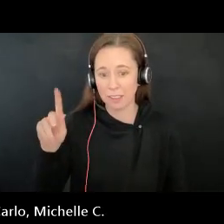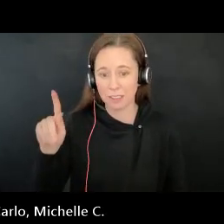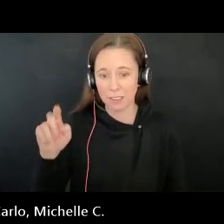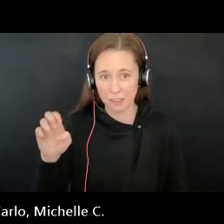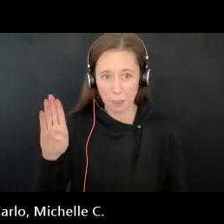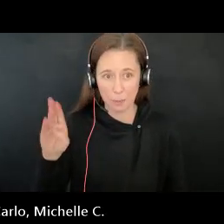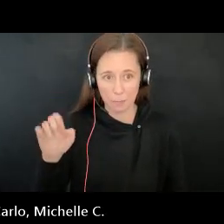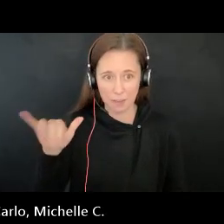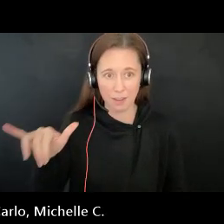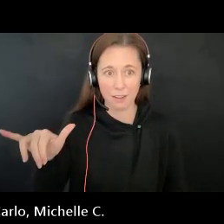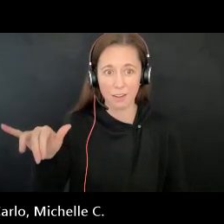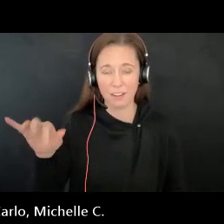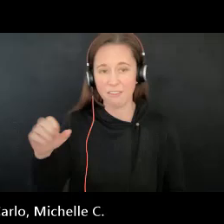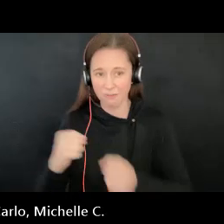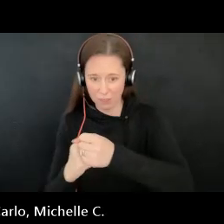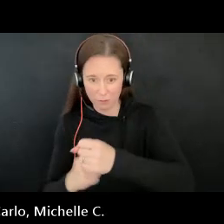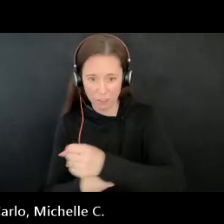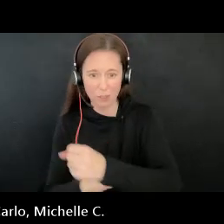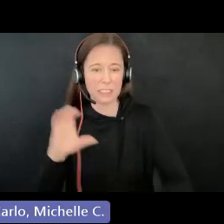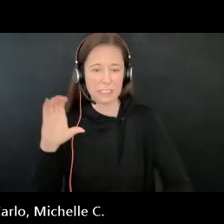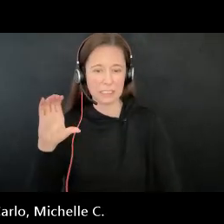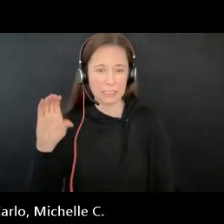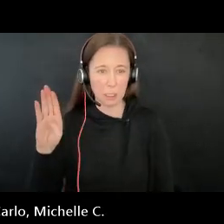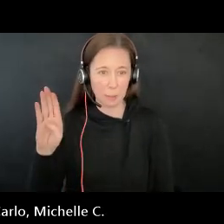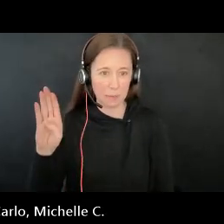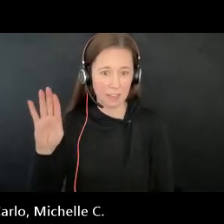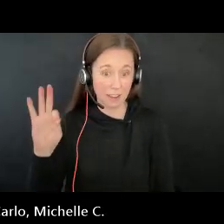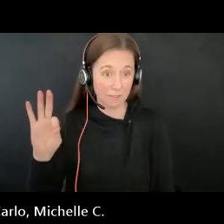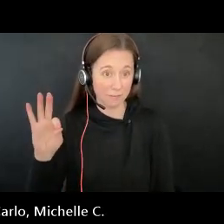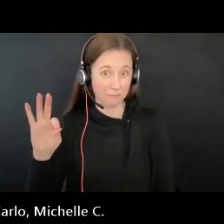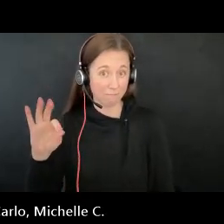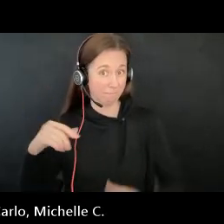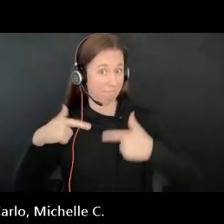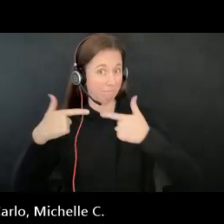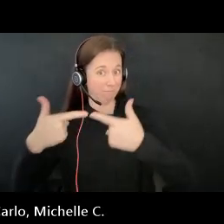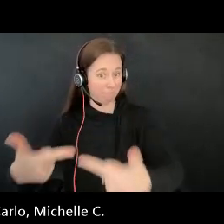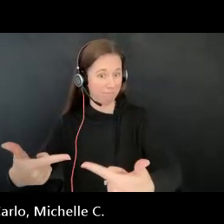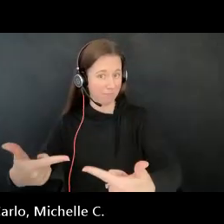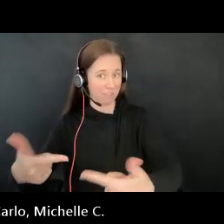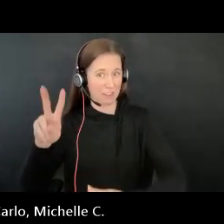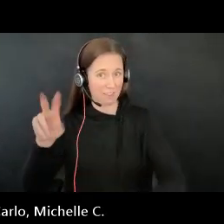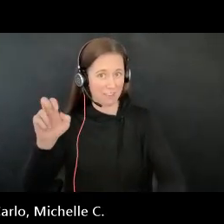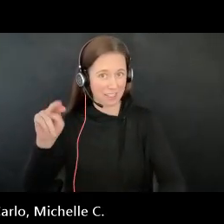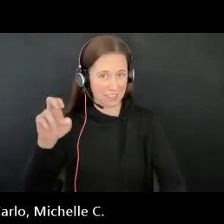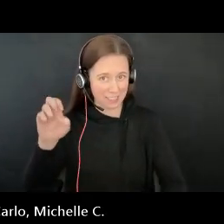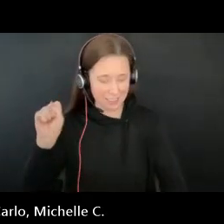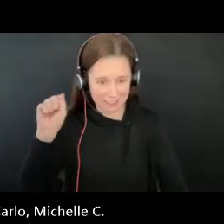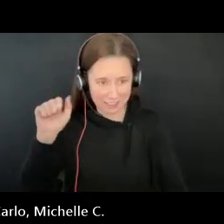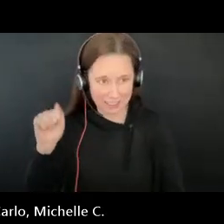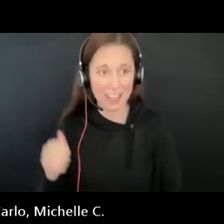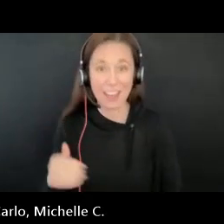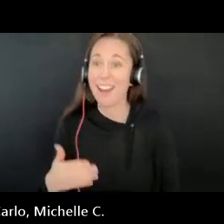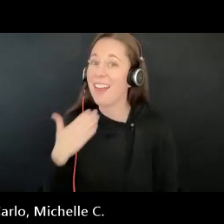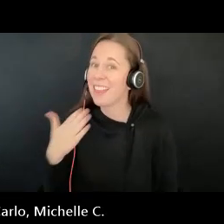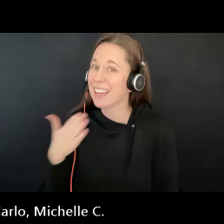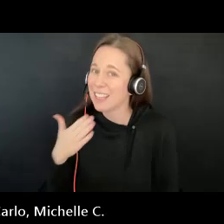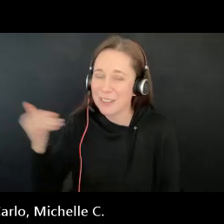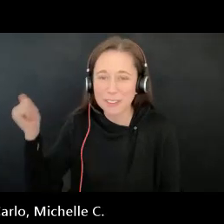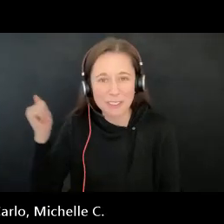to Vanessa. I pass the floor on to you. Thank you. Good